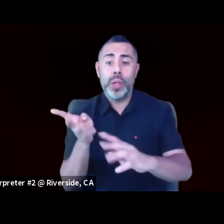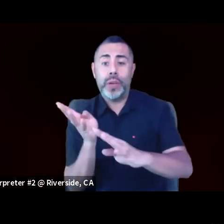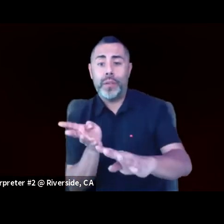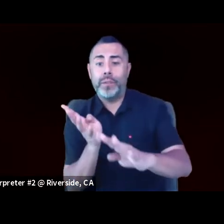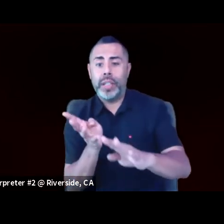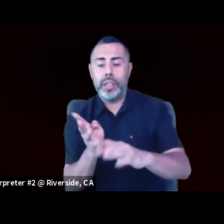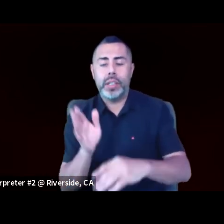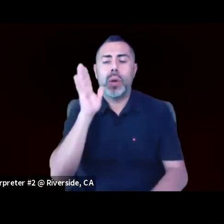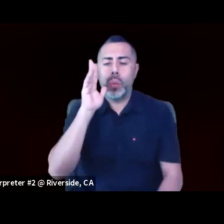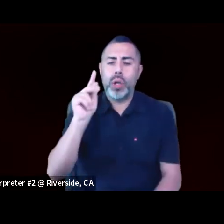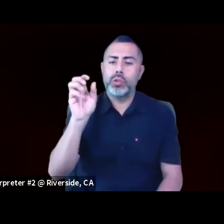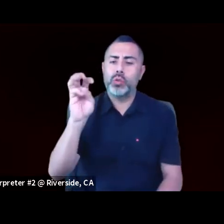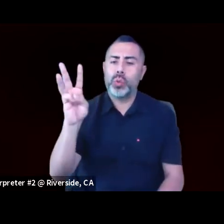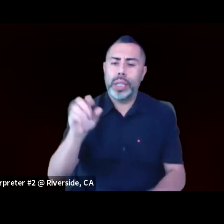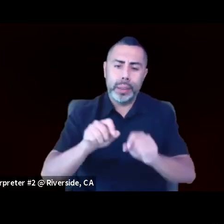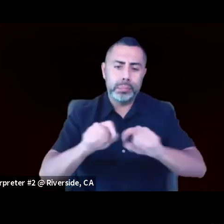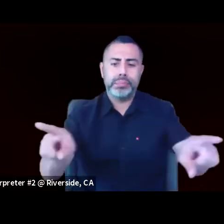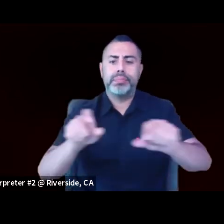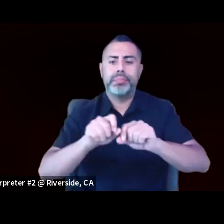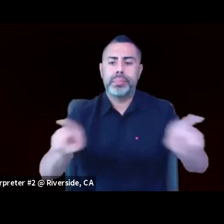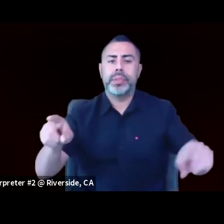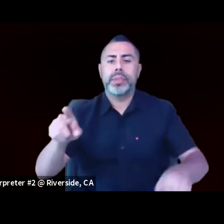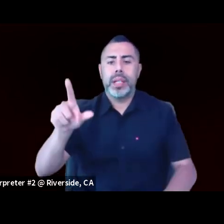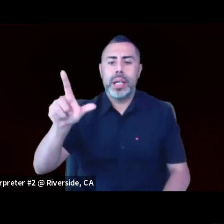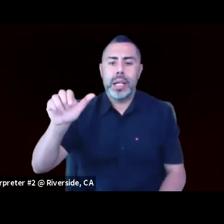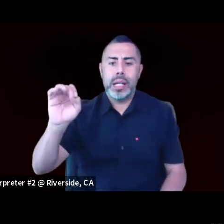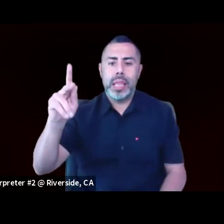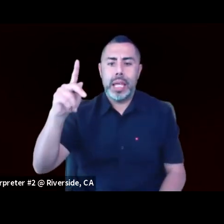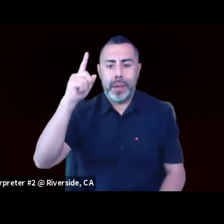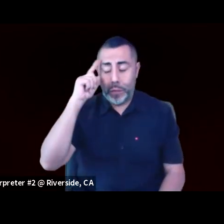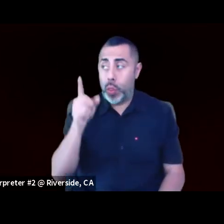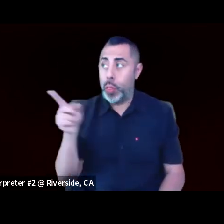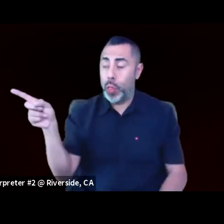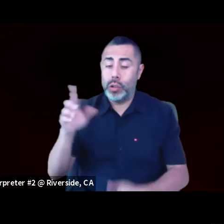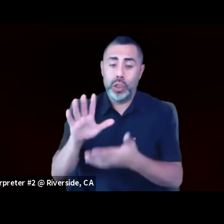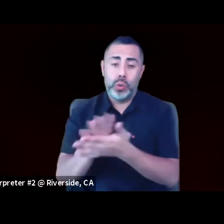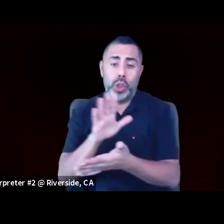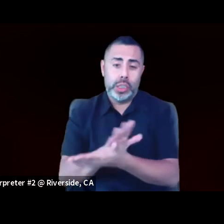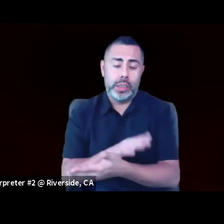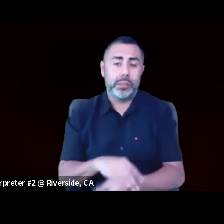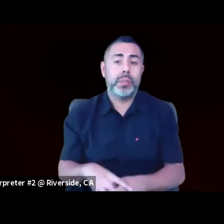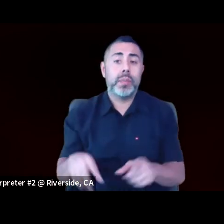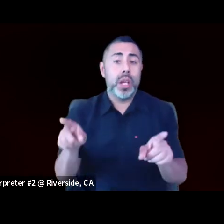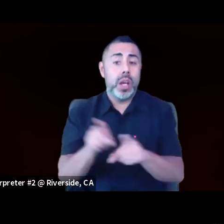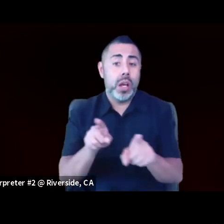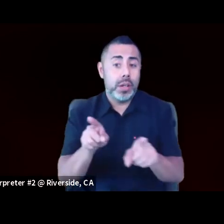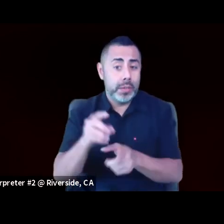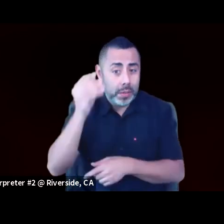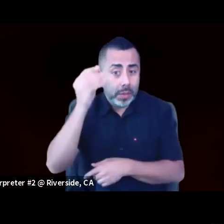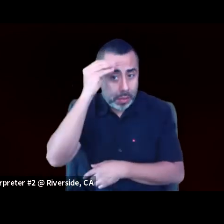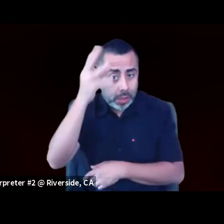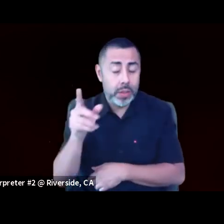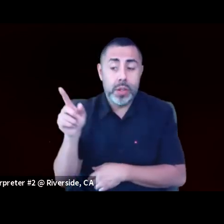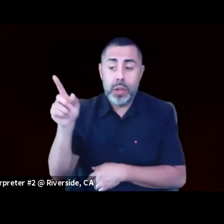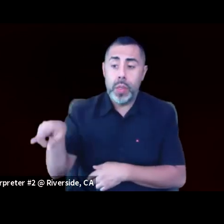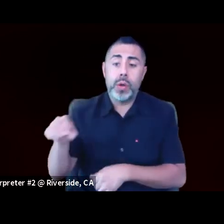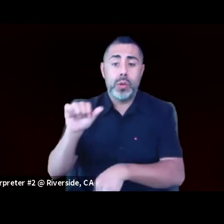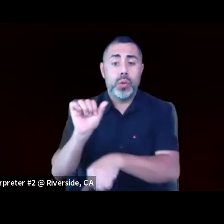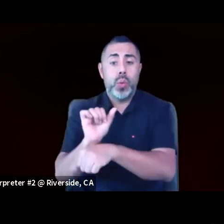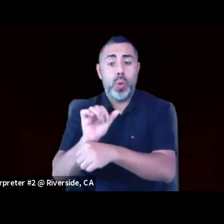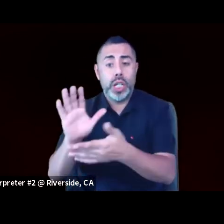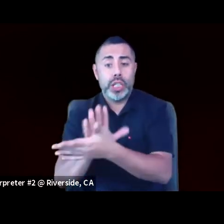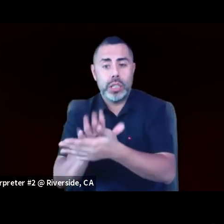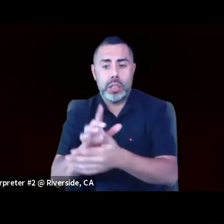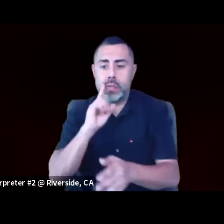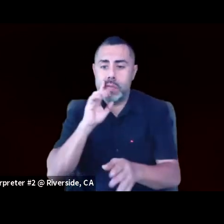out links to those worksheets, which, by the way, are open source. So please share